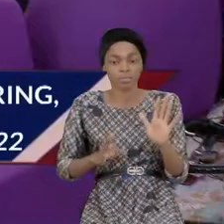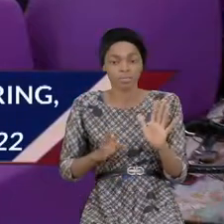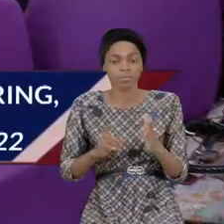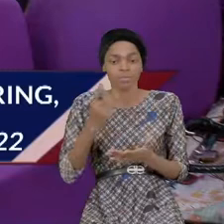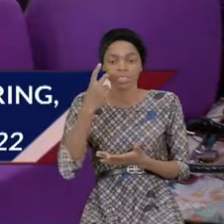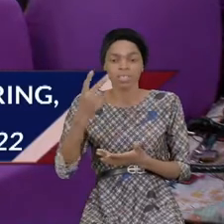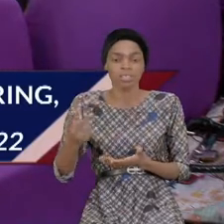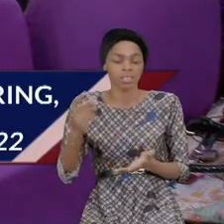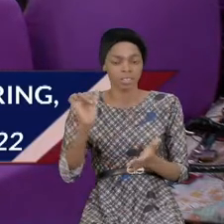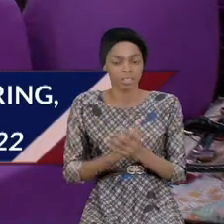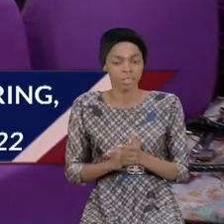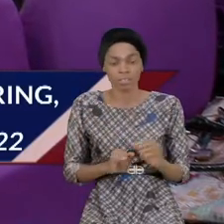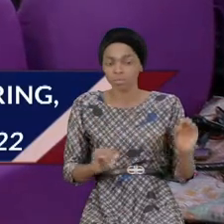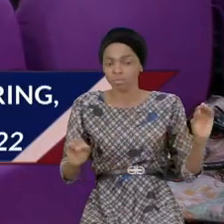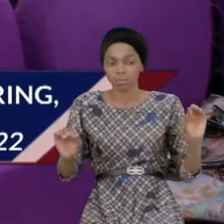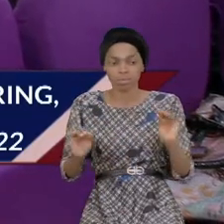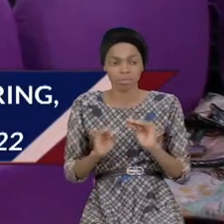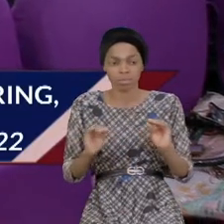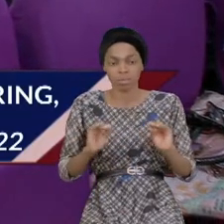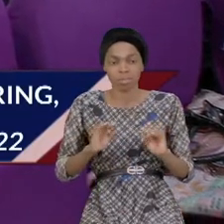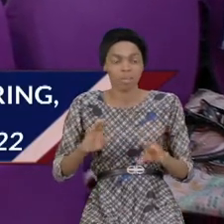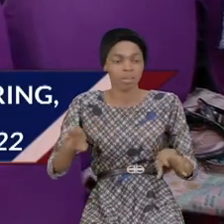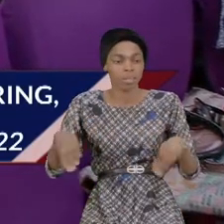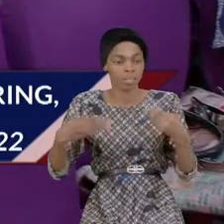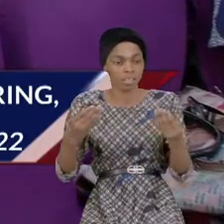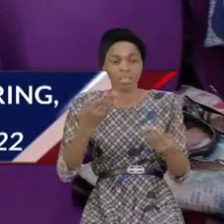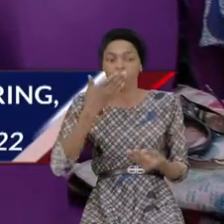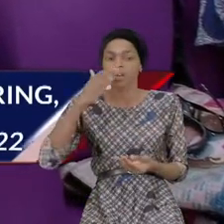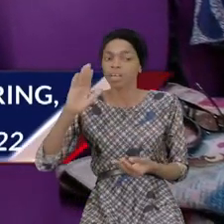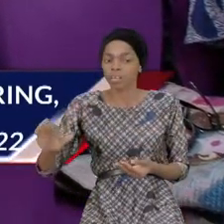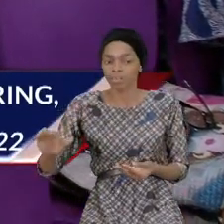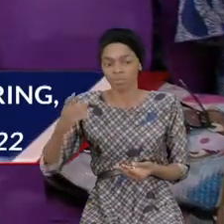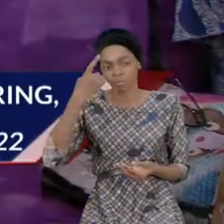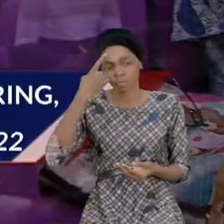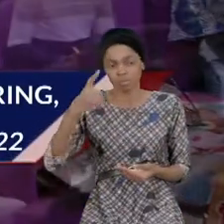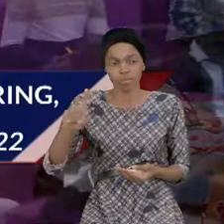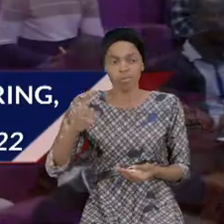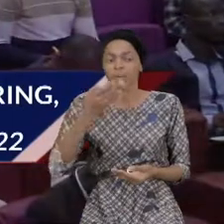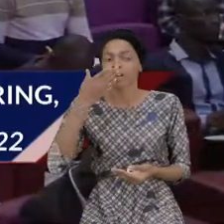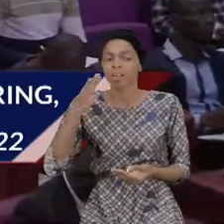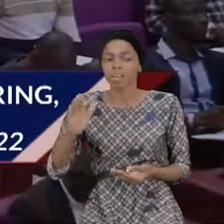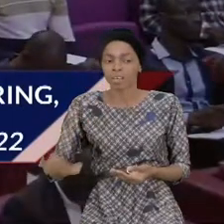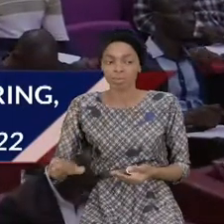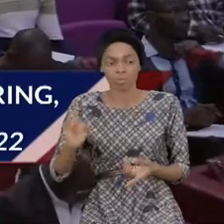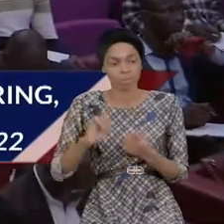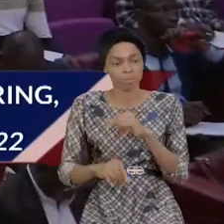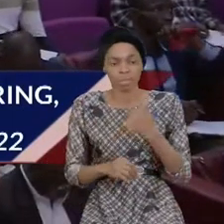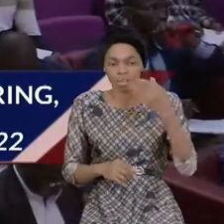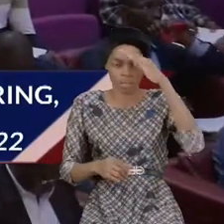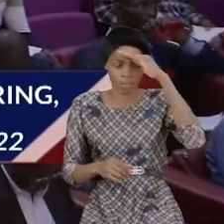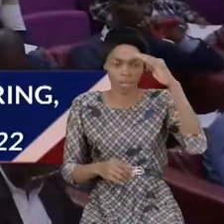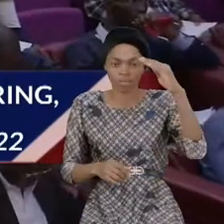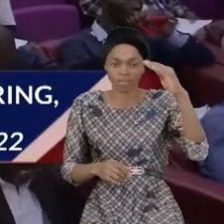see that none render evil for evil unto any man.